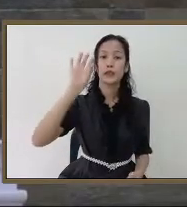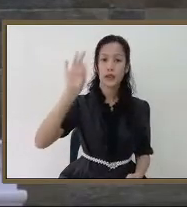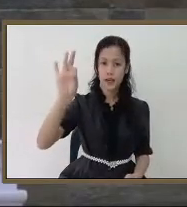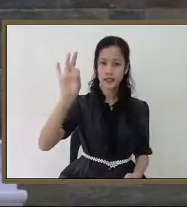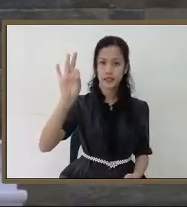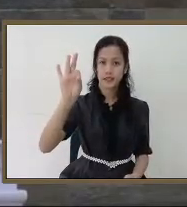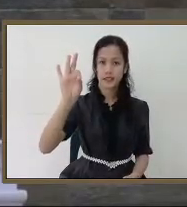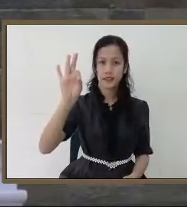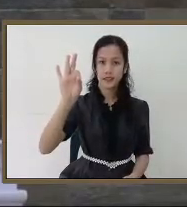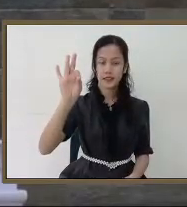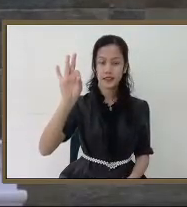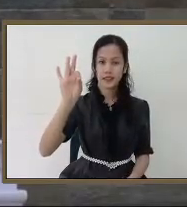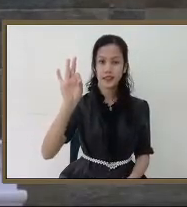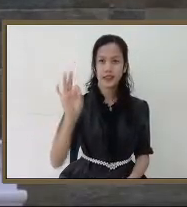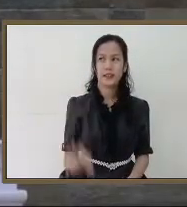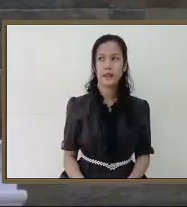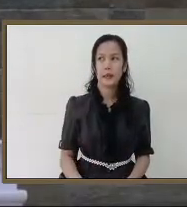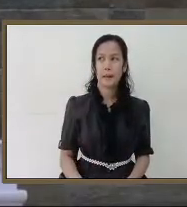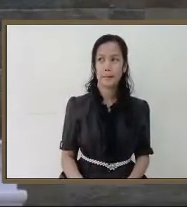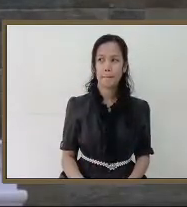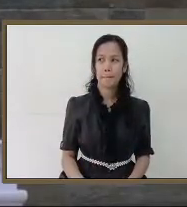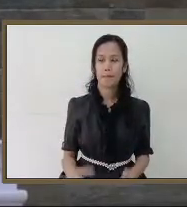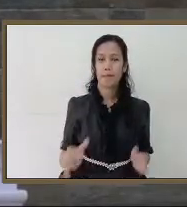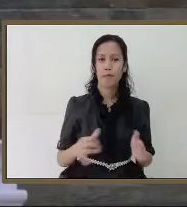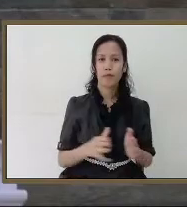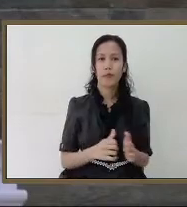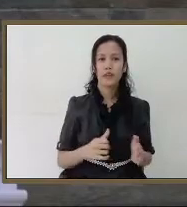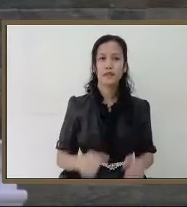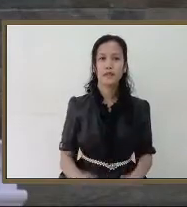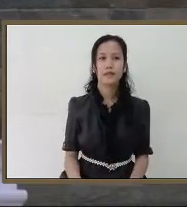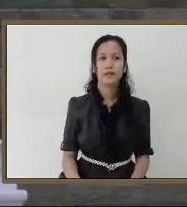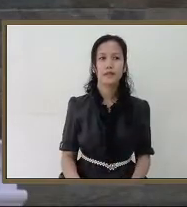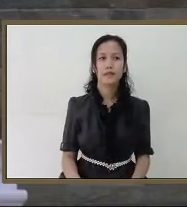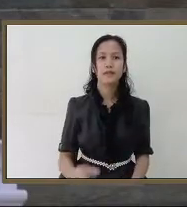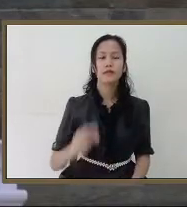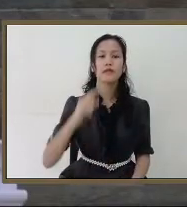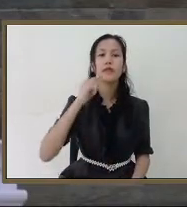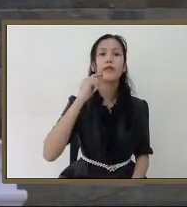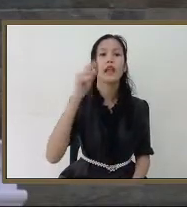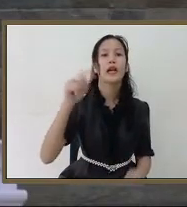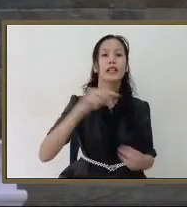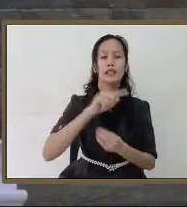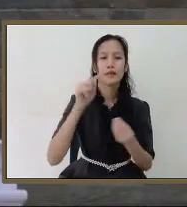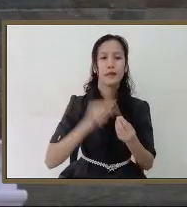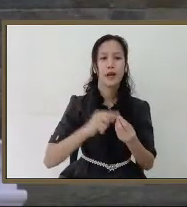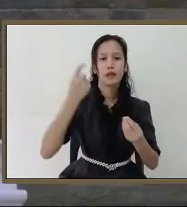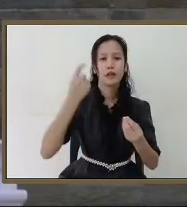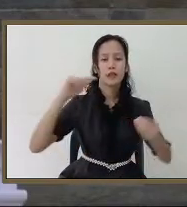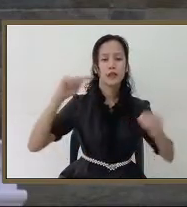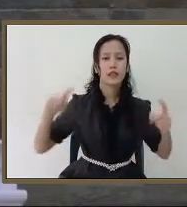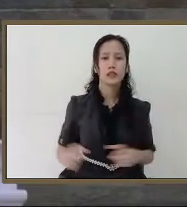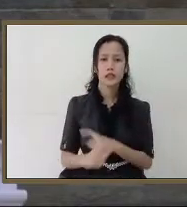dito po na-expose na yung confession ng kasalanan ng mga tao. The sin of the people